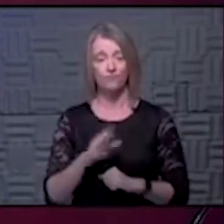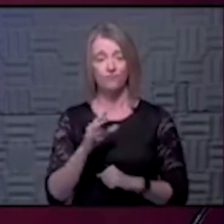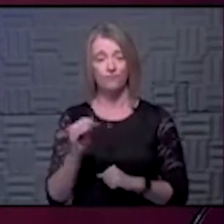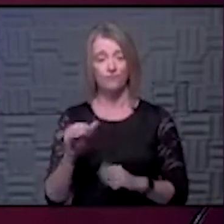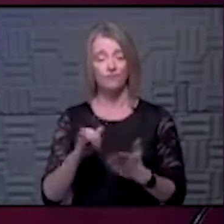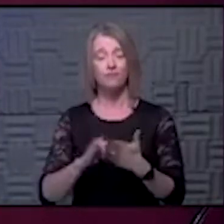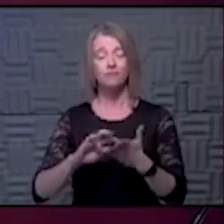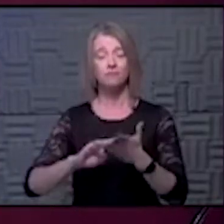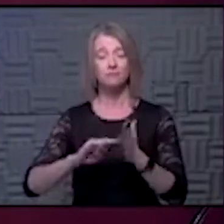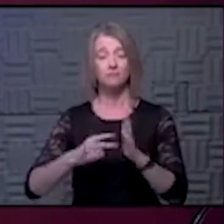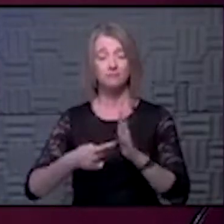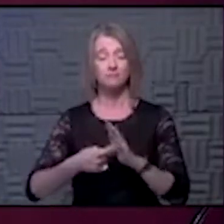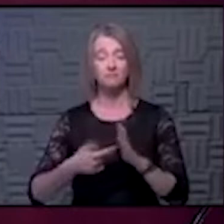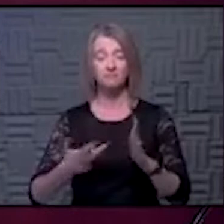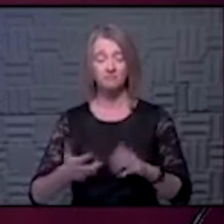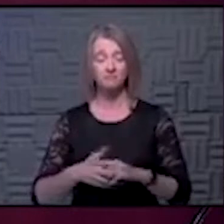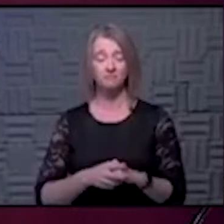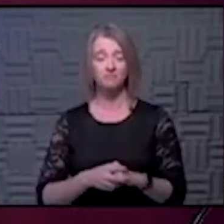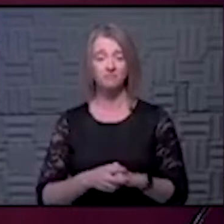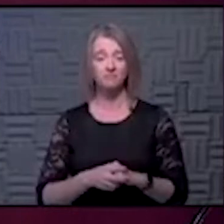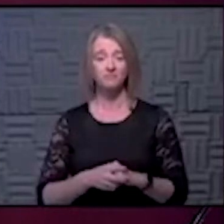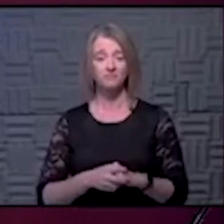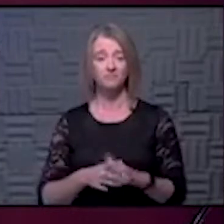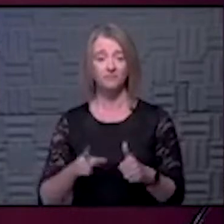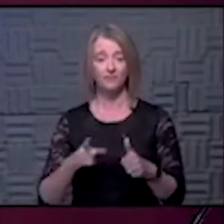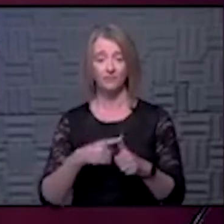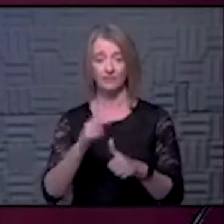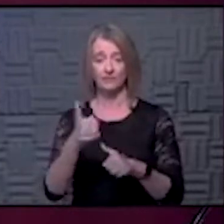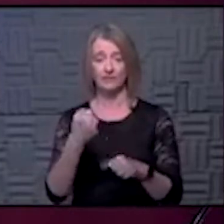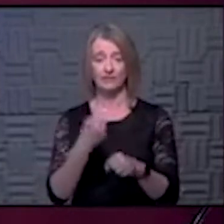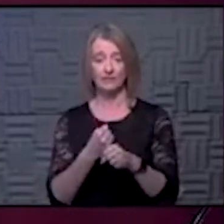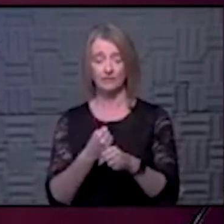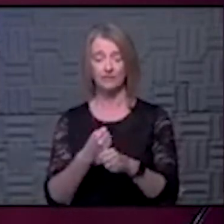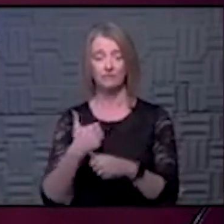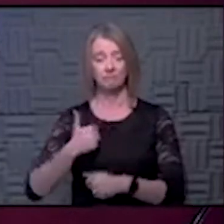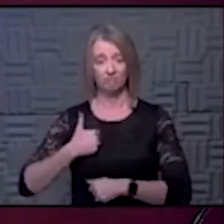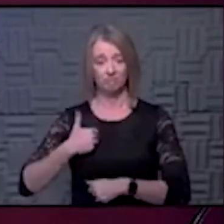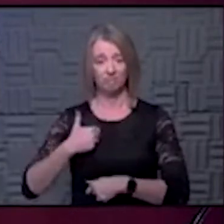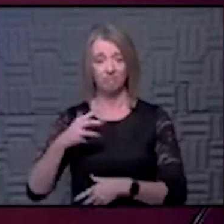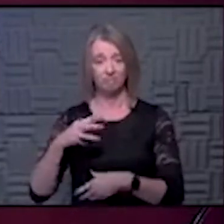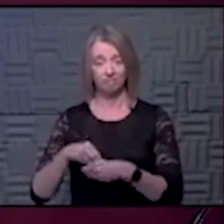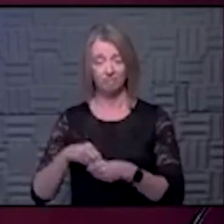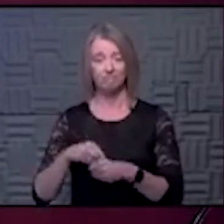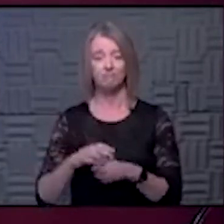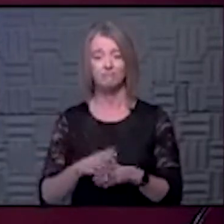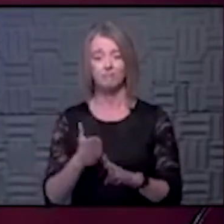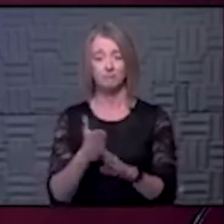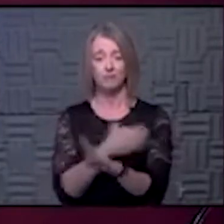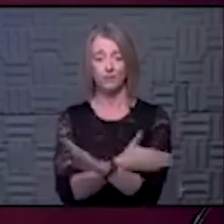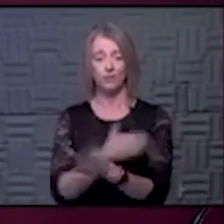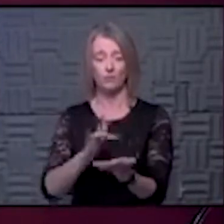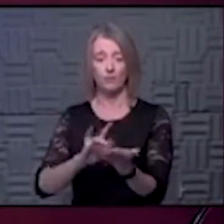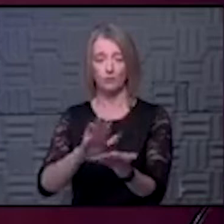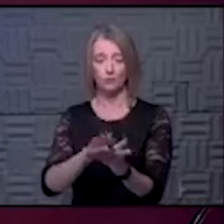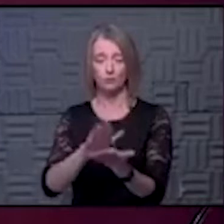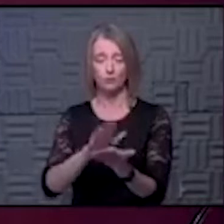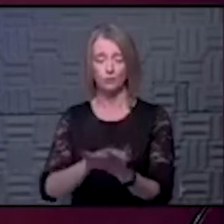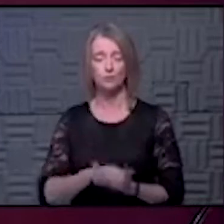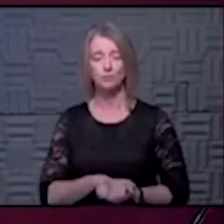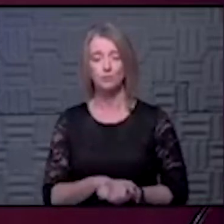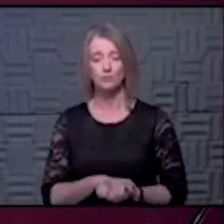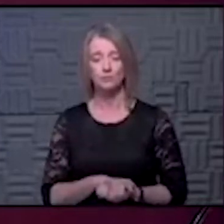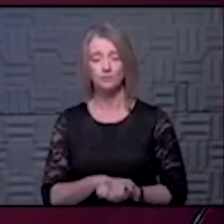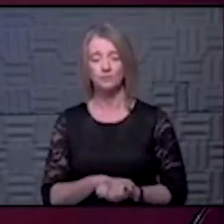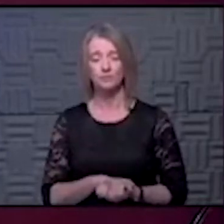And that means that I spent my first 10 years enlisted. That was prior to medical school.